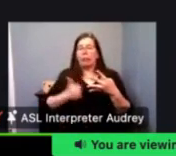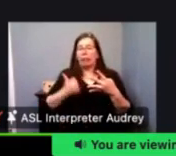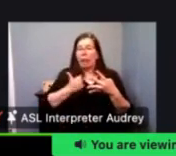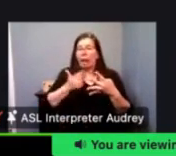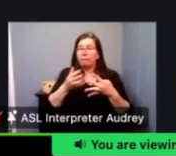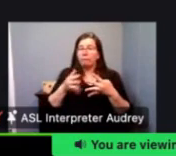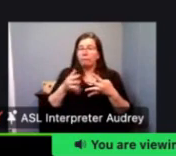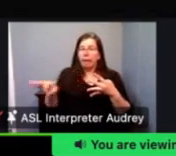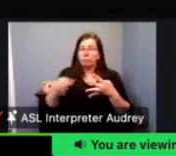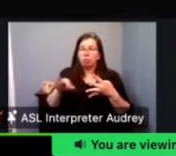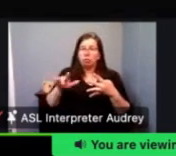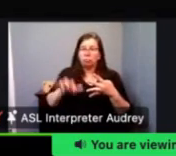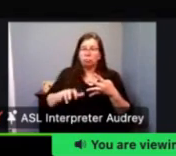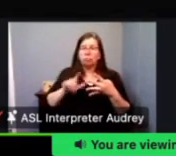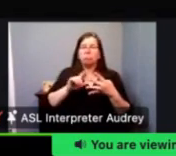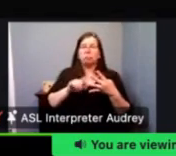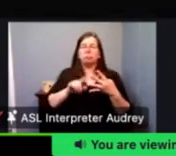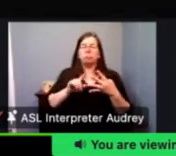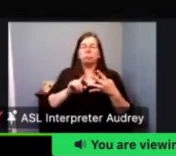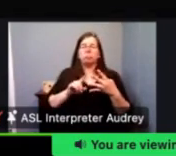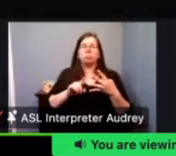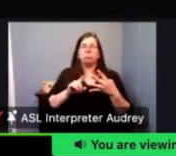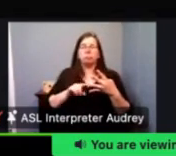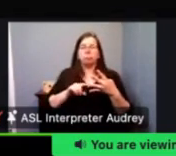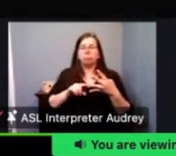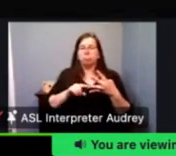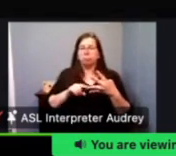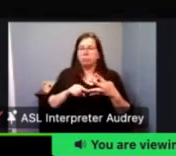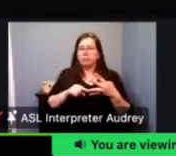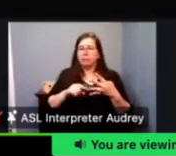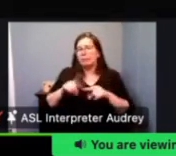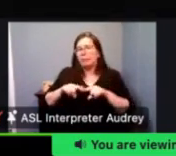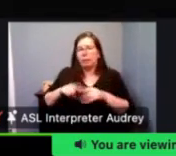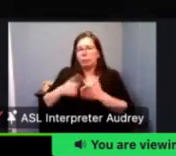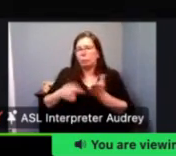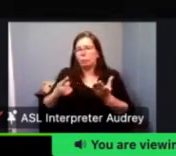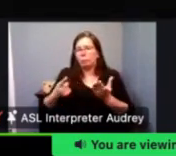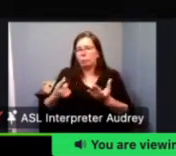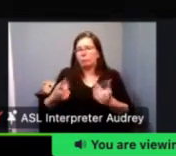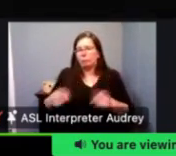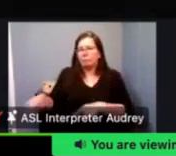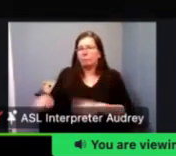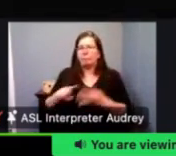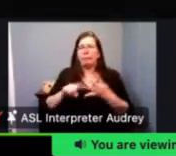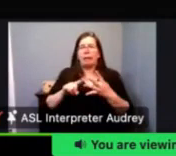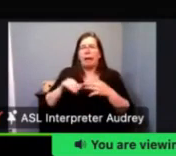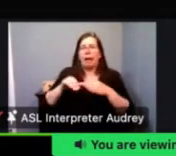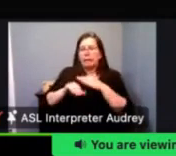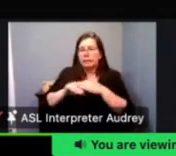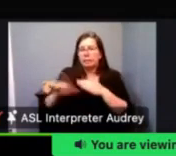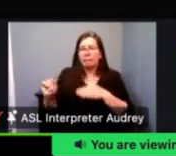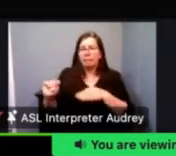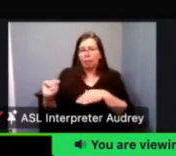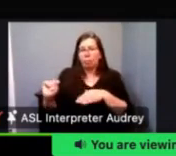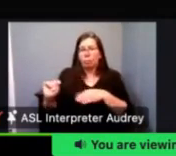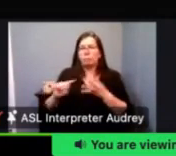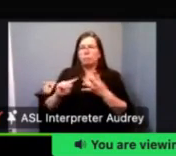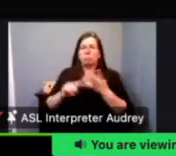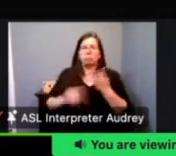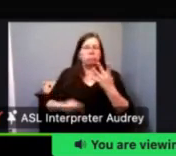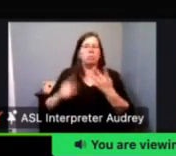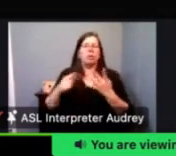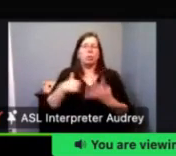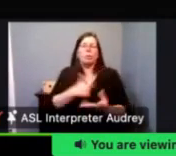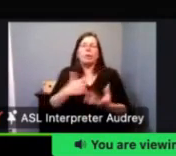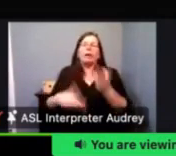captioning, if they need, depending on the event, if they need accessible bathrooms or anything like that, like we try to add